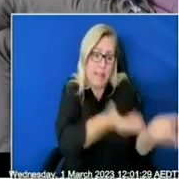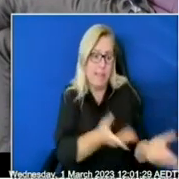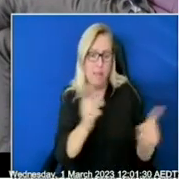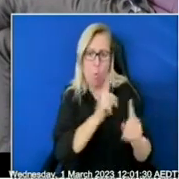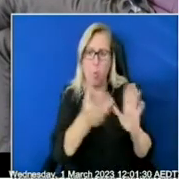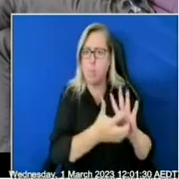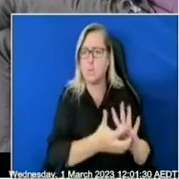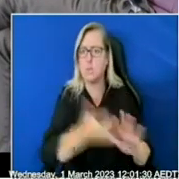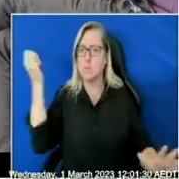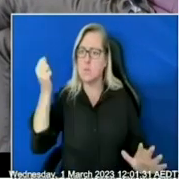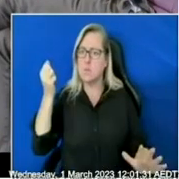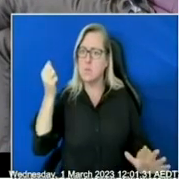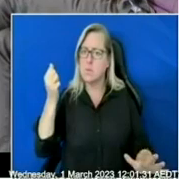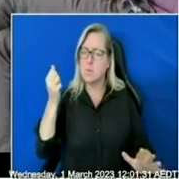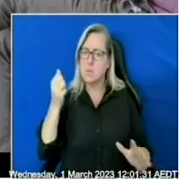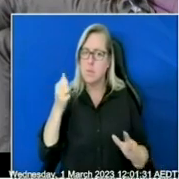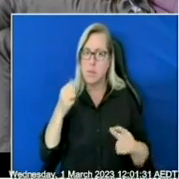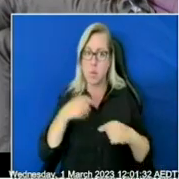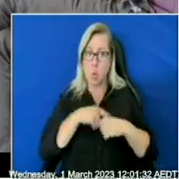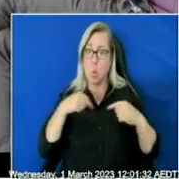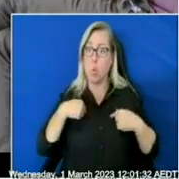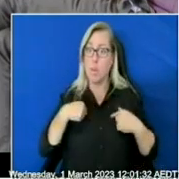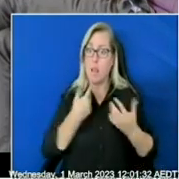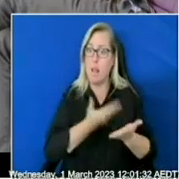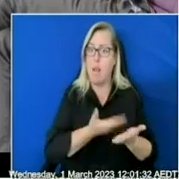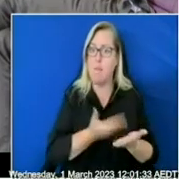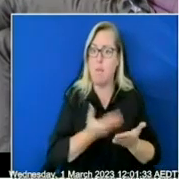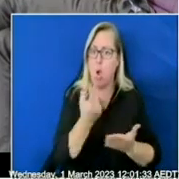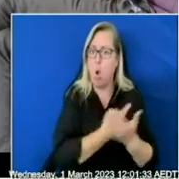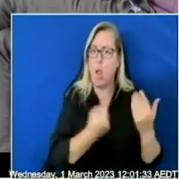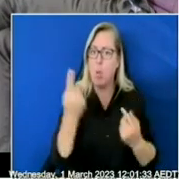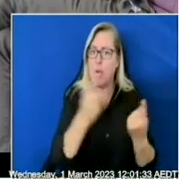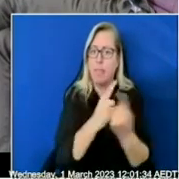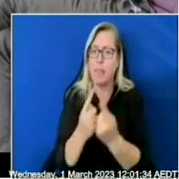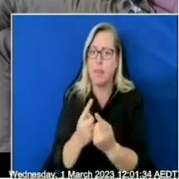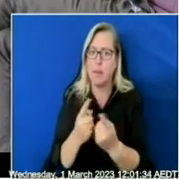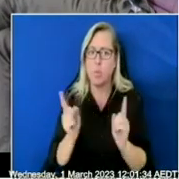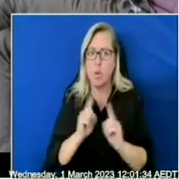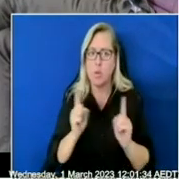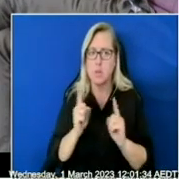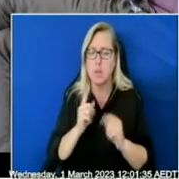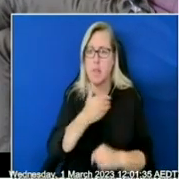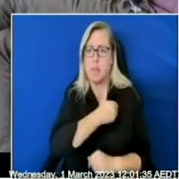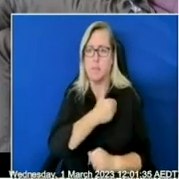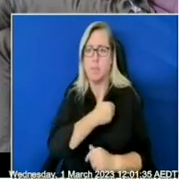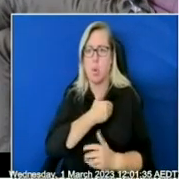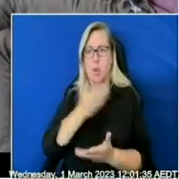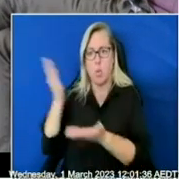is, this morning we had a welcome. Today I spoke to Auntie Eleanor